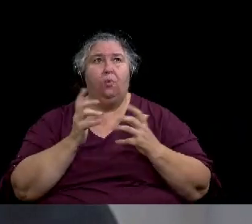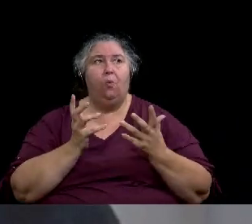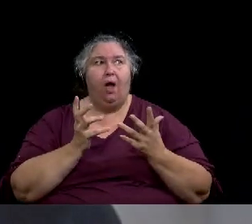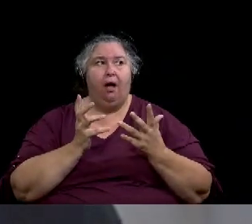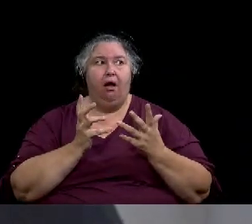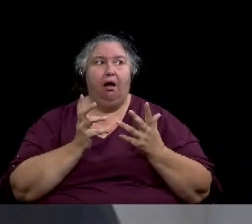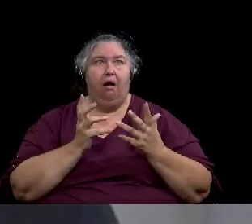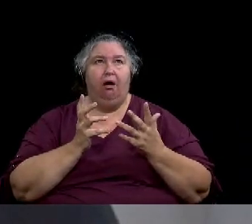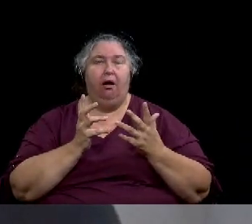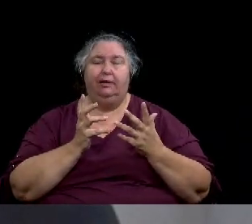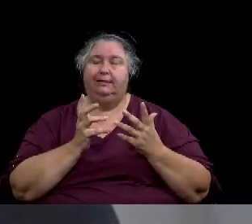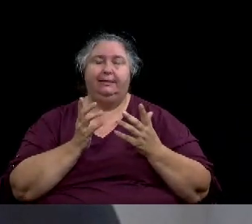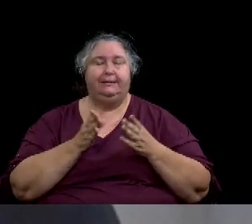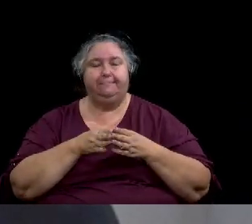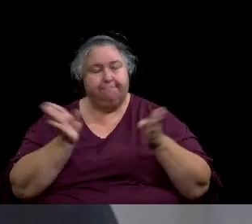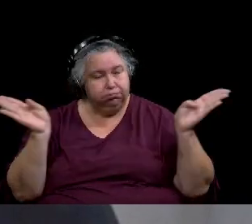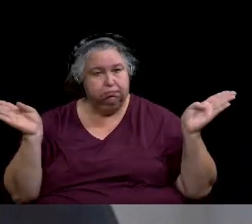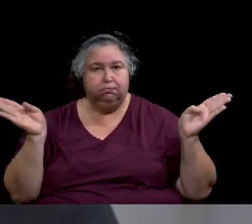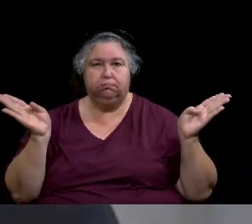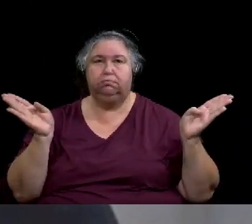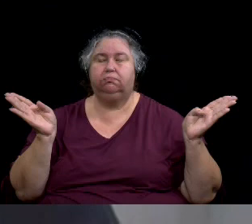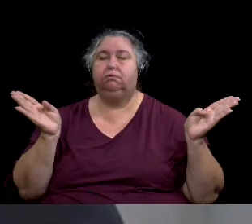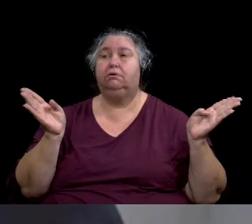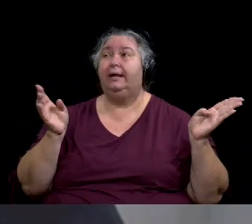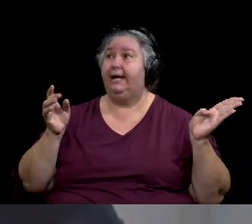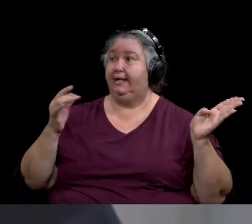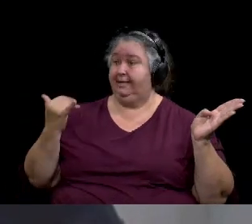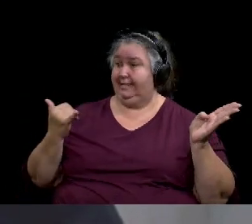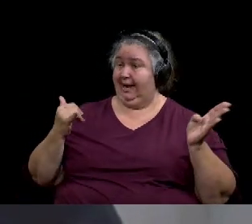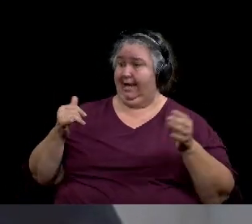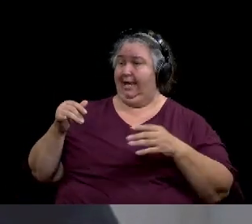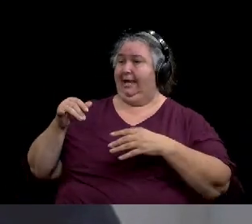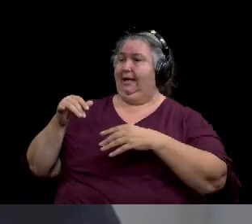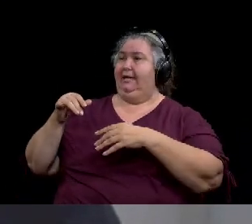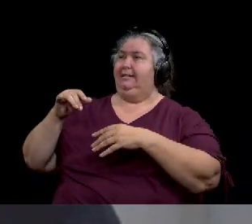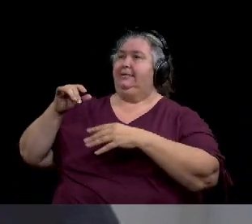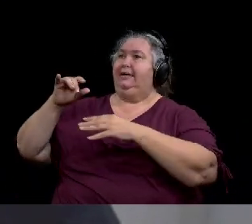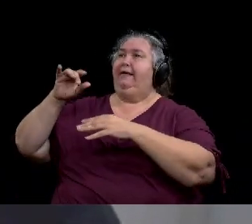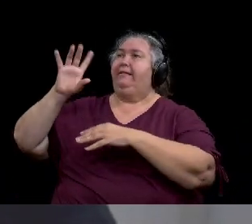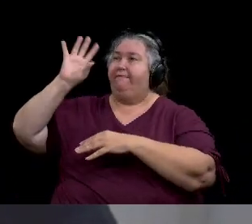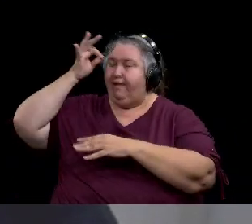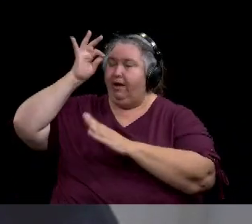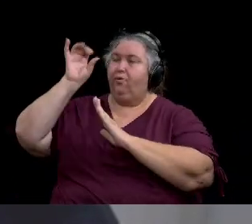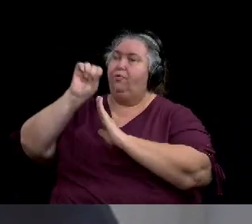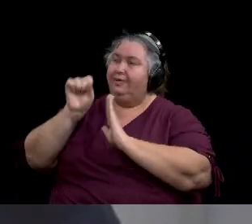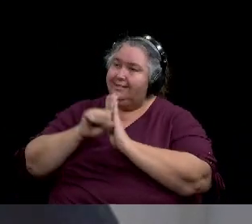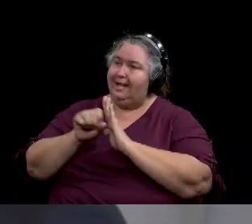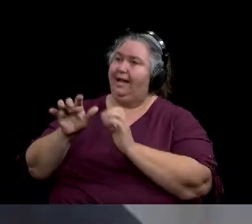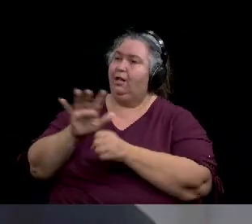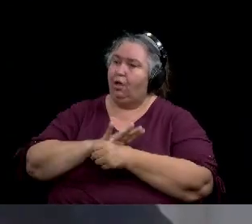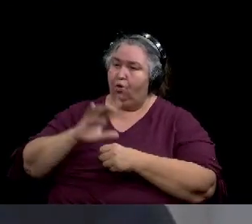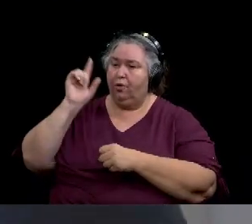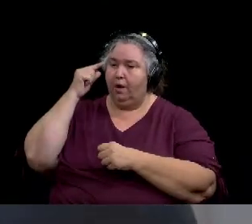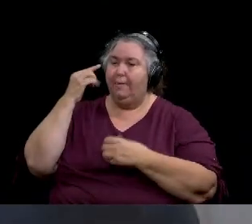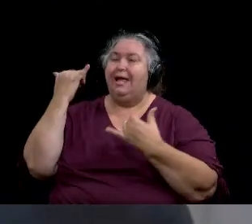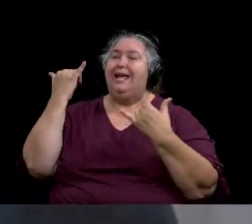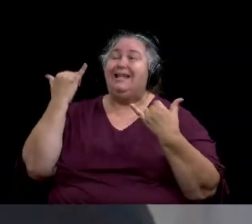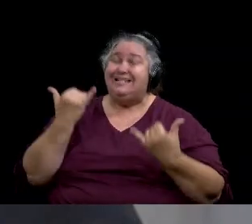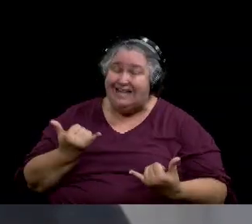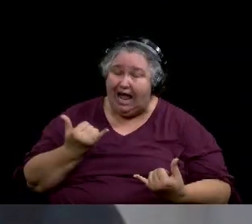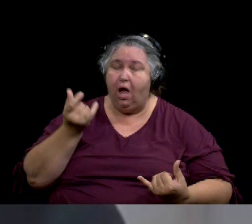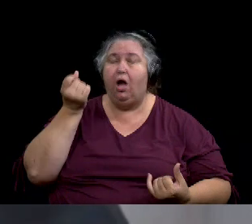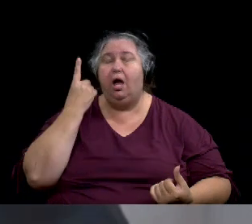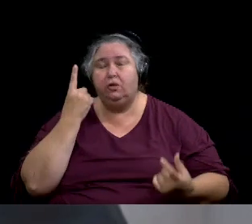federal, states, and local governments are now understanding a lot more about mental health